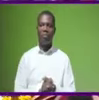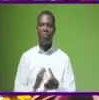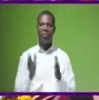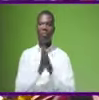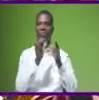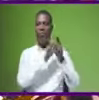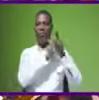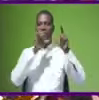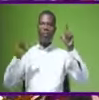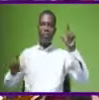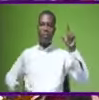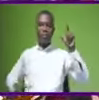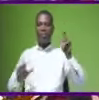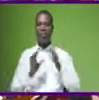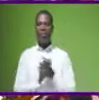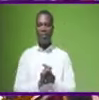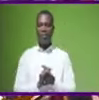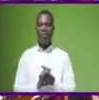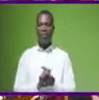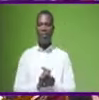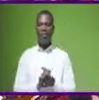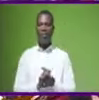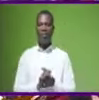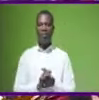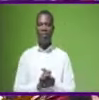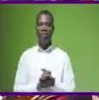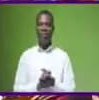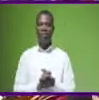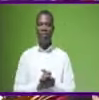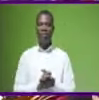Praise the Lord. Yo, man.